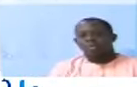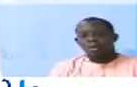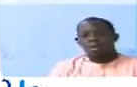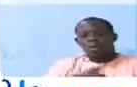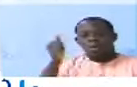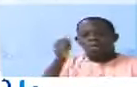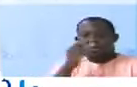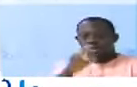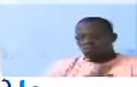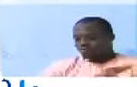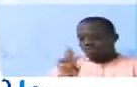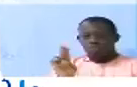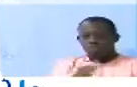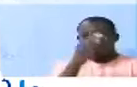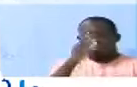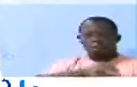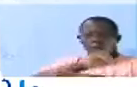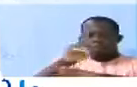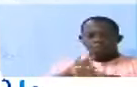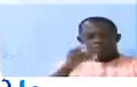Some even said that they were not going